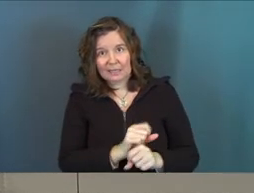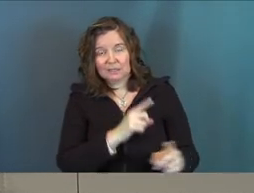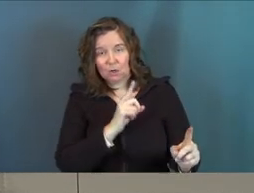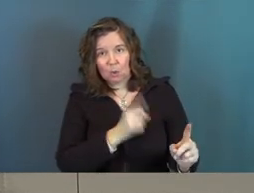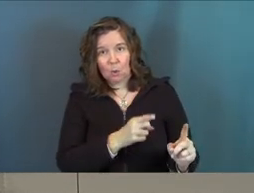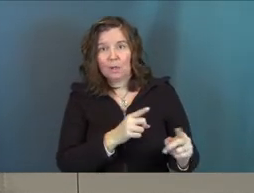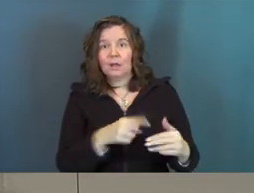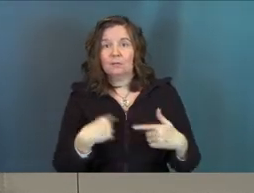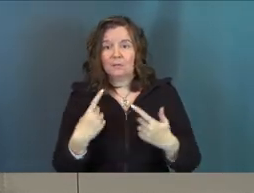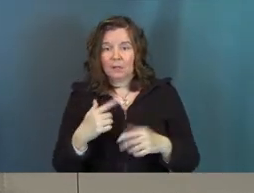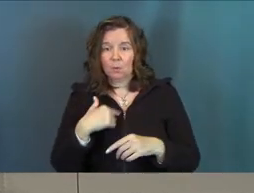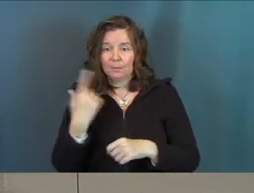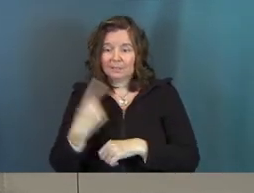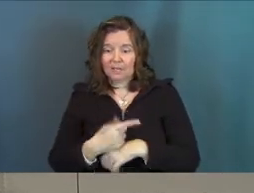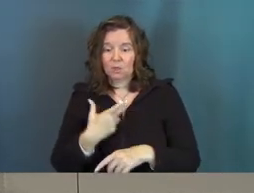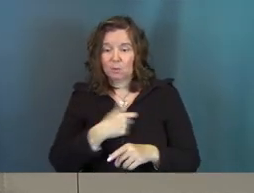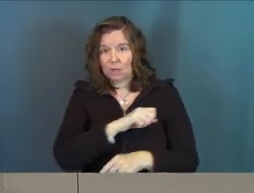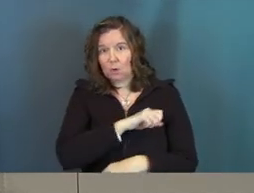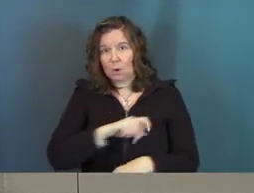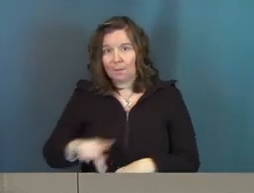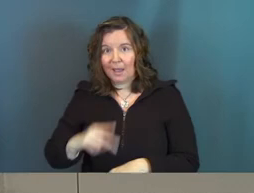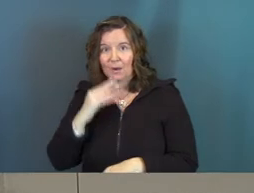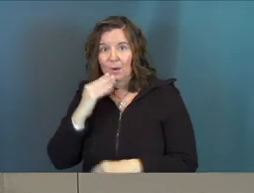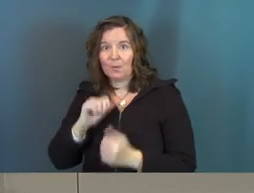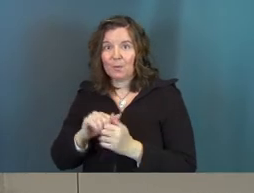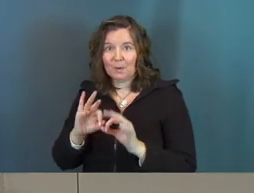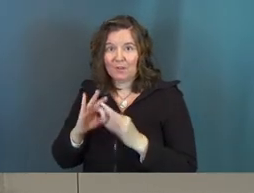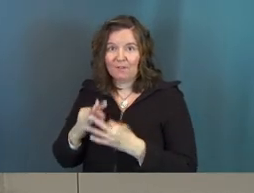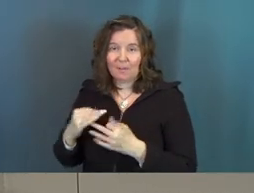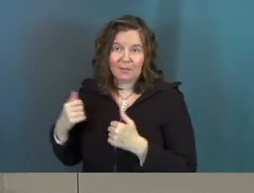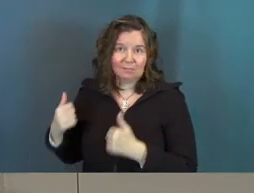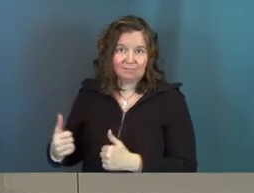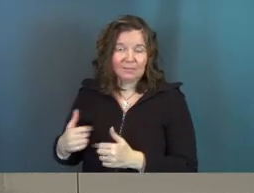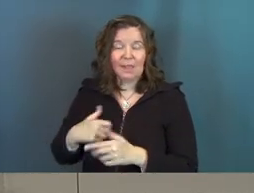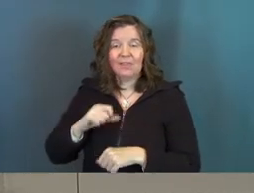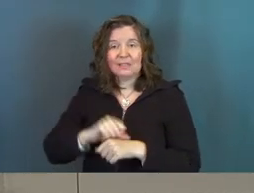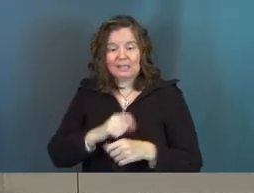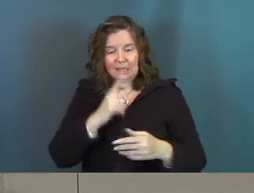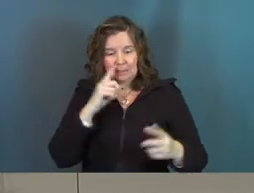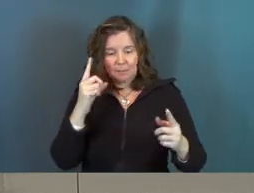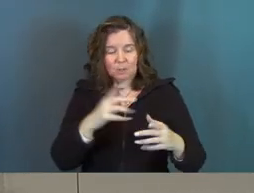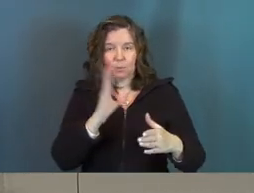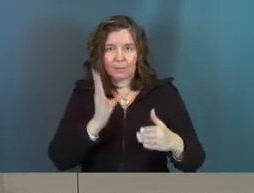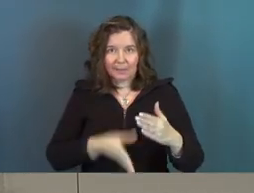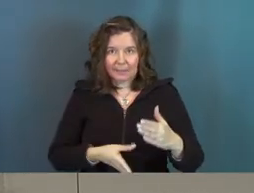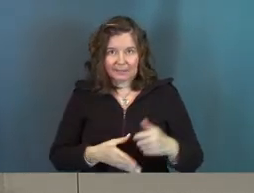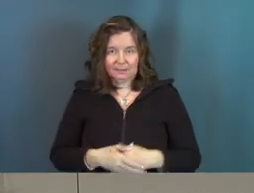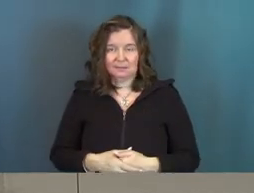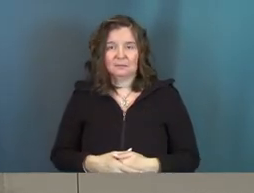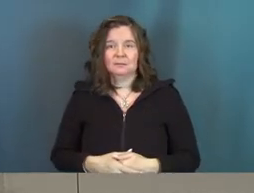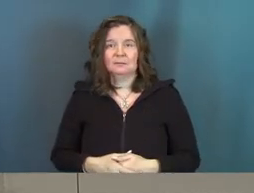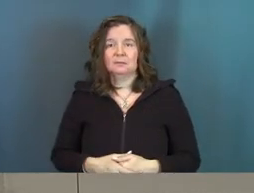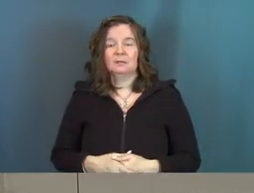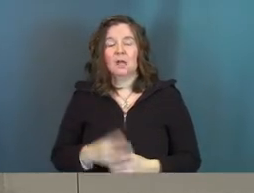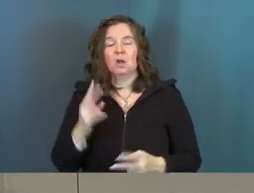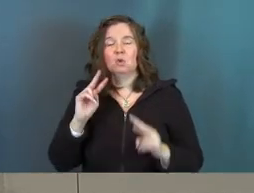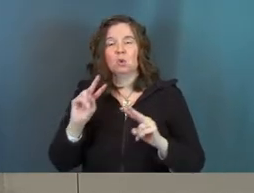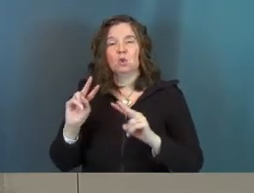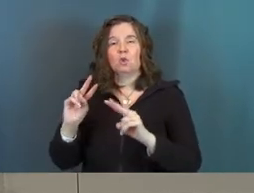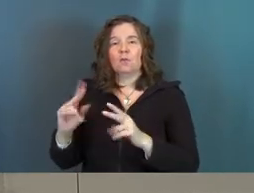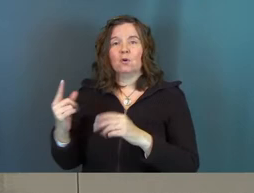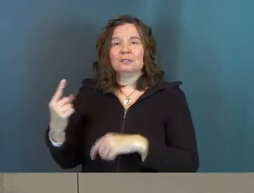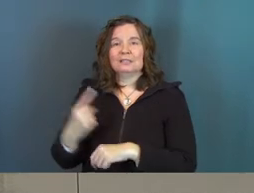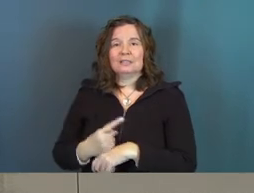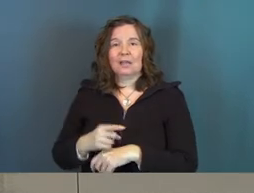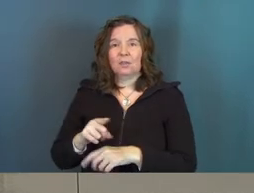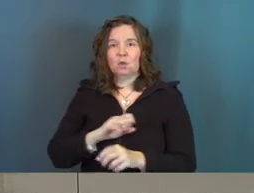goal. And eventually there was going to be a day that you got to go home and be with your family. And the task, the mission would be complete. And you looked forward to